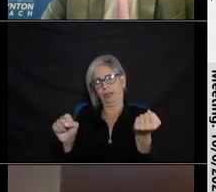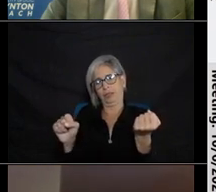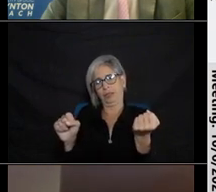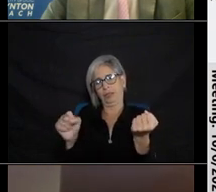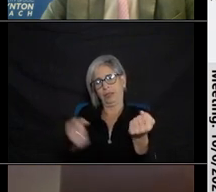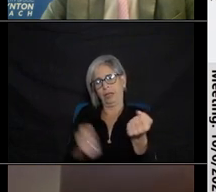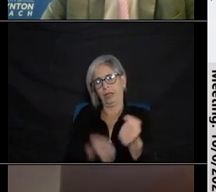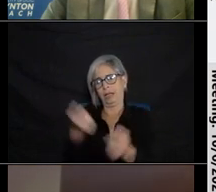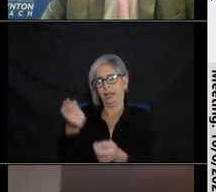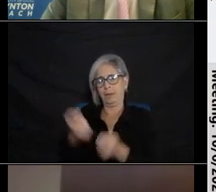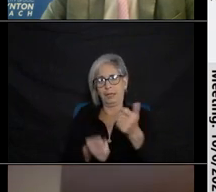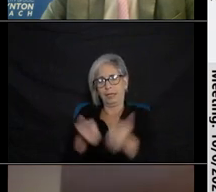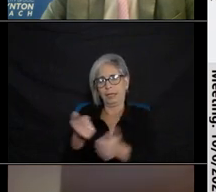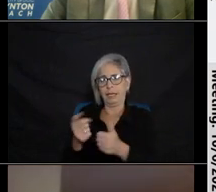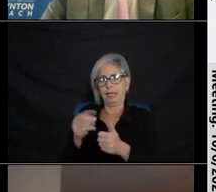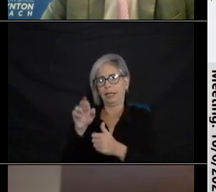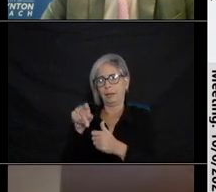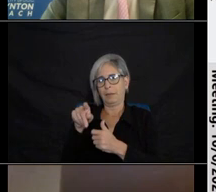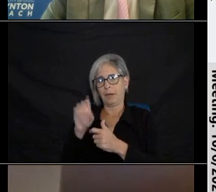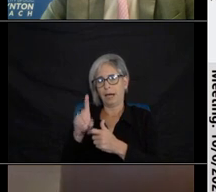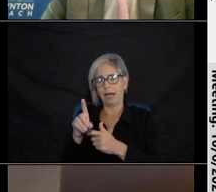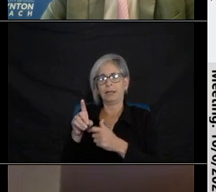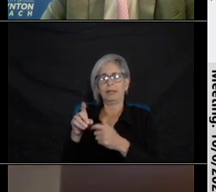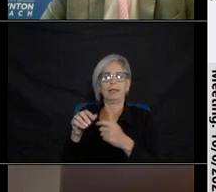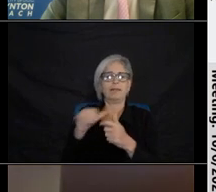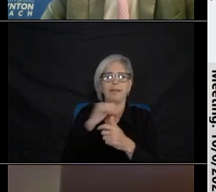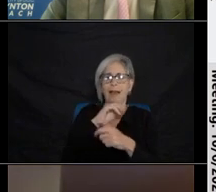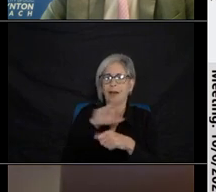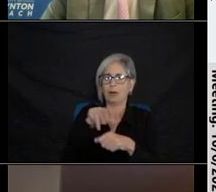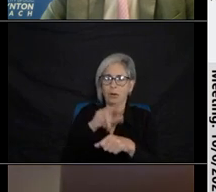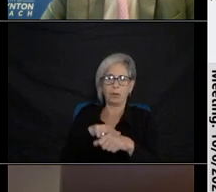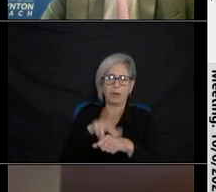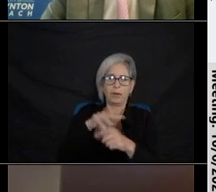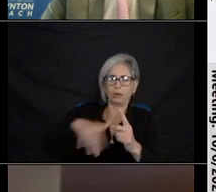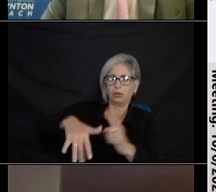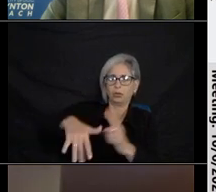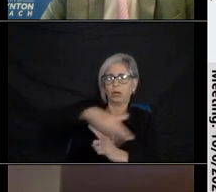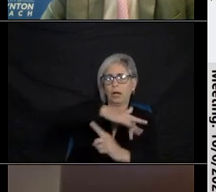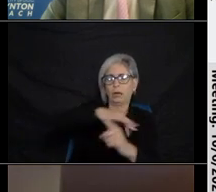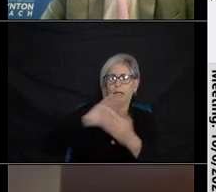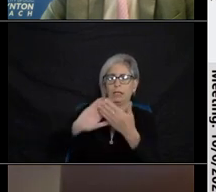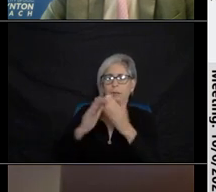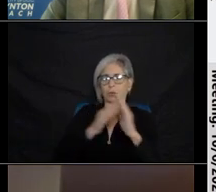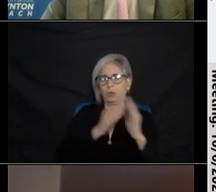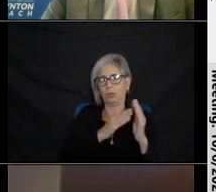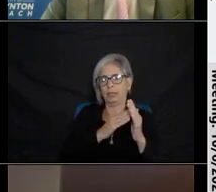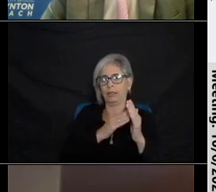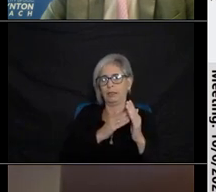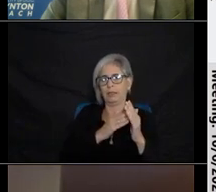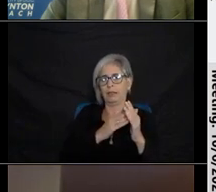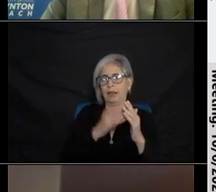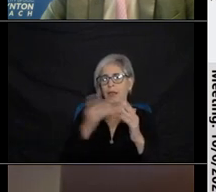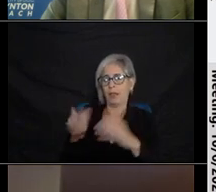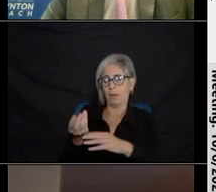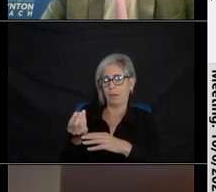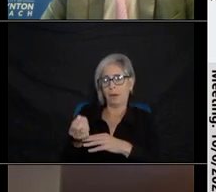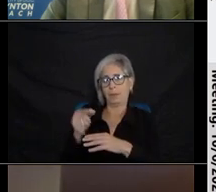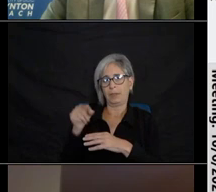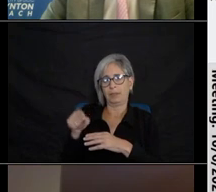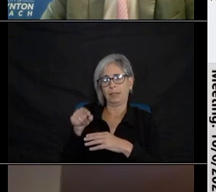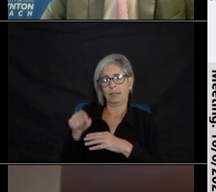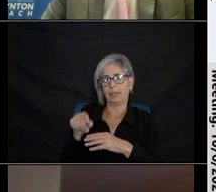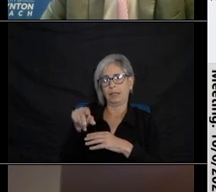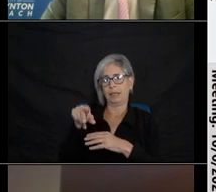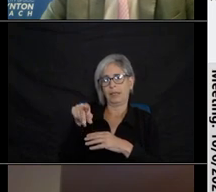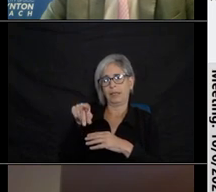and regrading the property in dense construction not typical of our surrounding communities, such that drainage to the adjacent properties located on Cranbrook